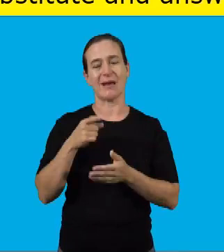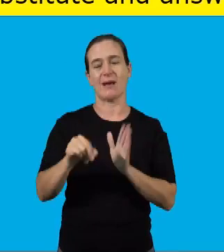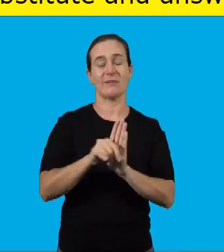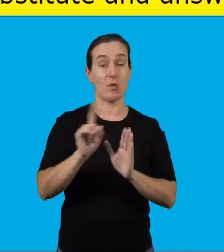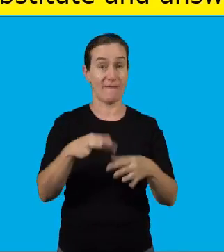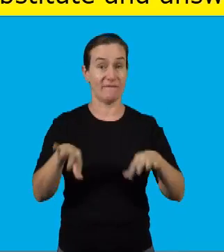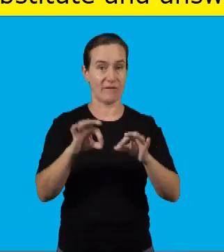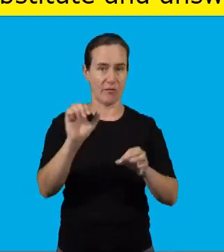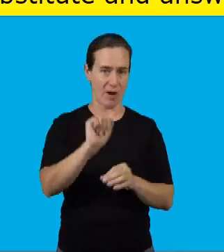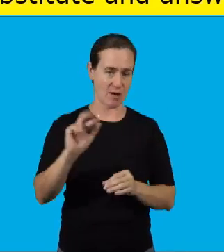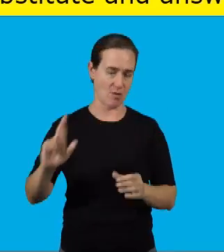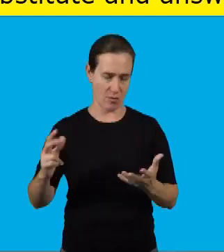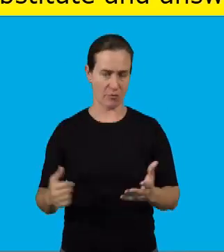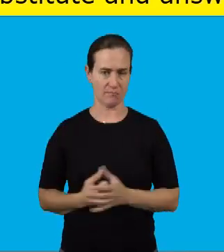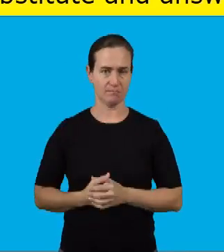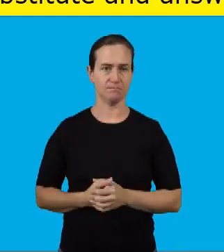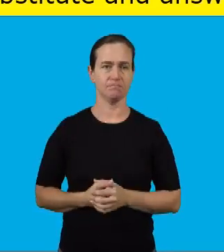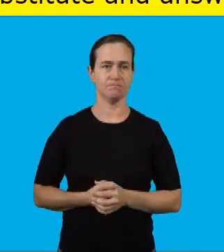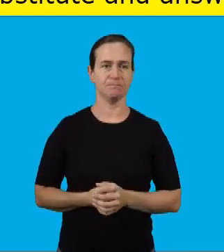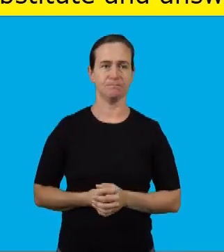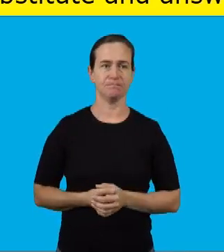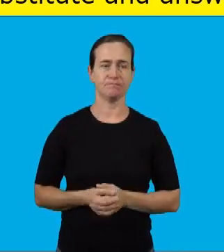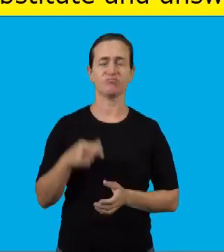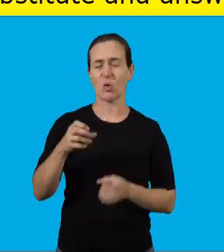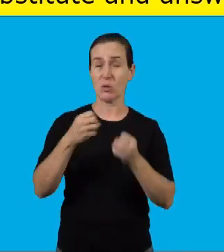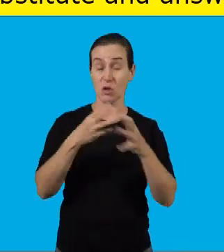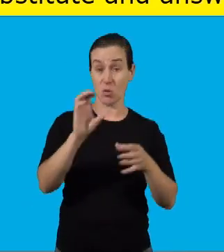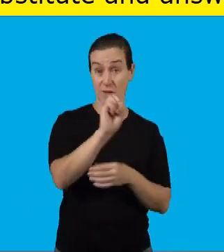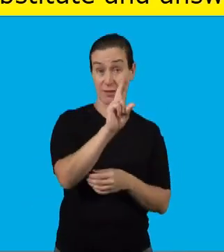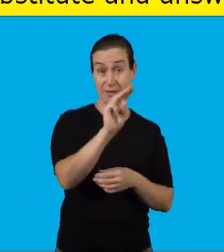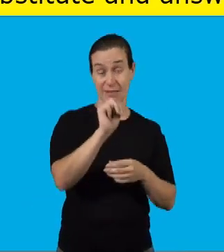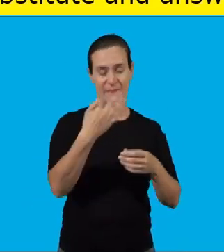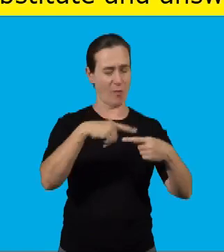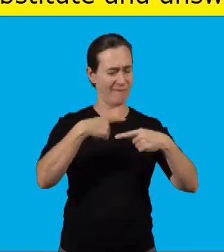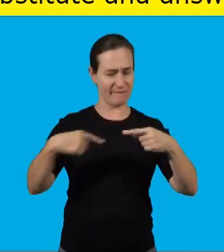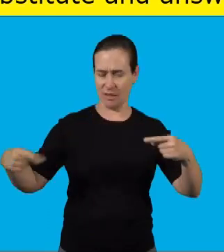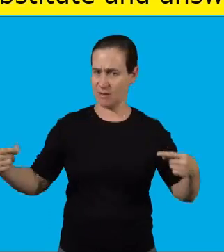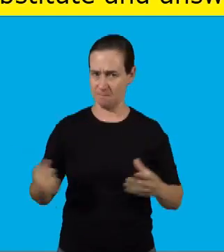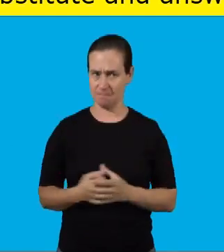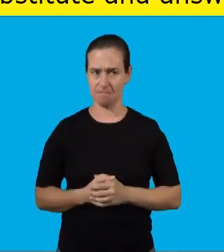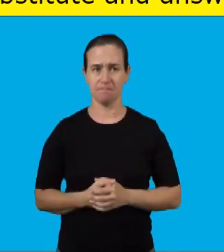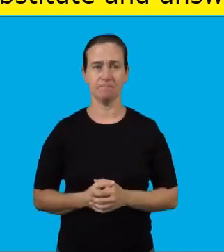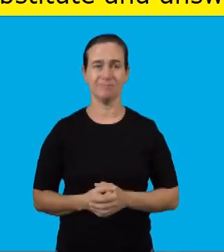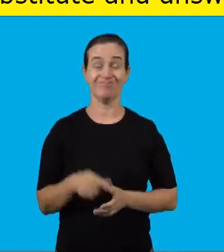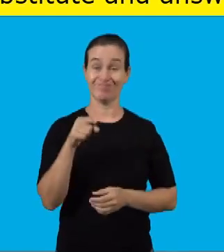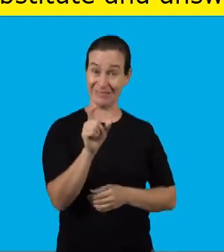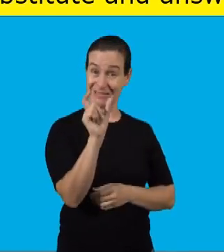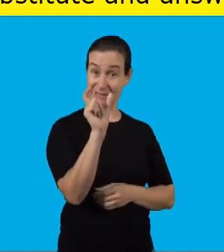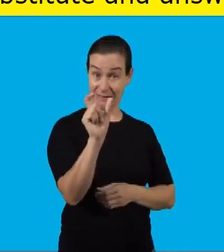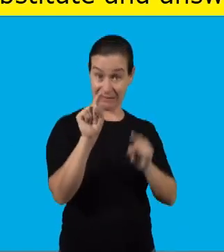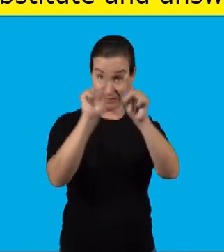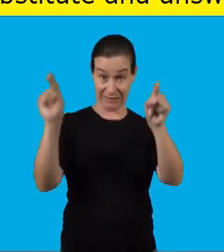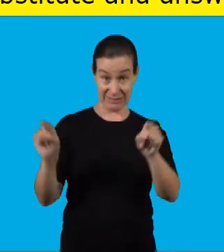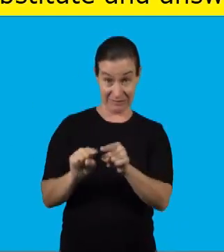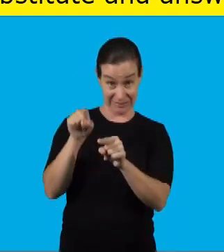a and r. So let's start with the sum of infinity. Now, if you remember, this sigma notation that we